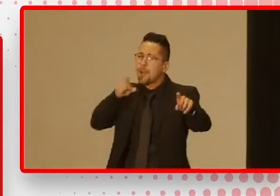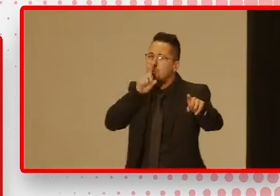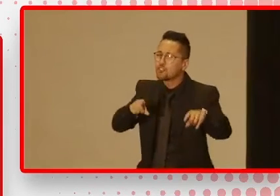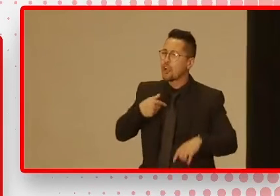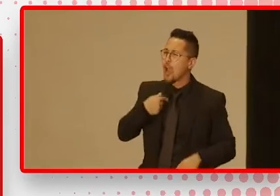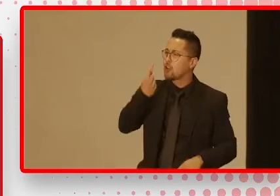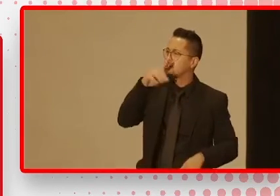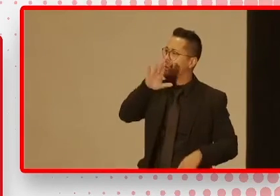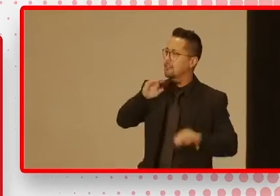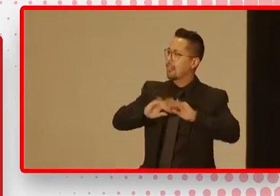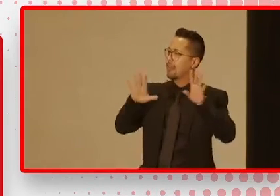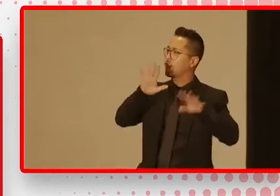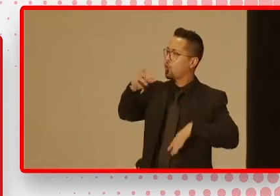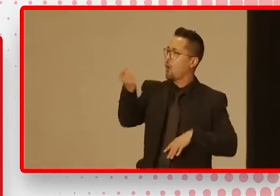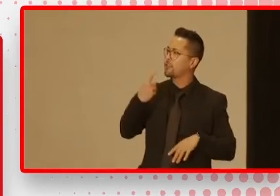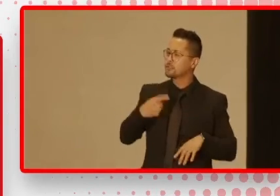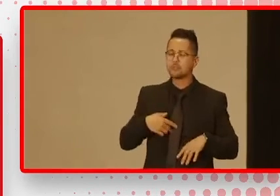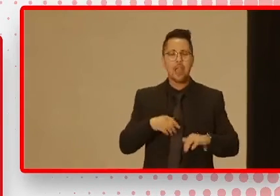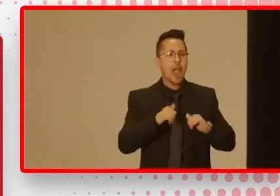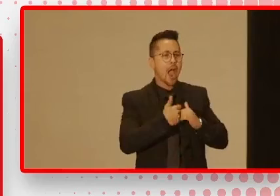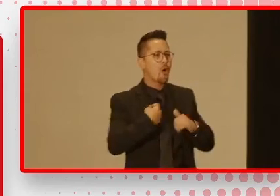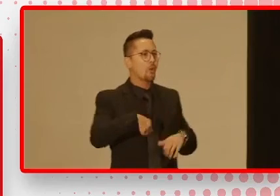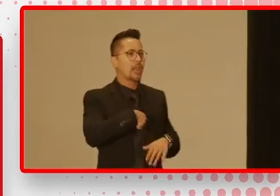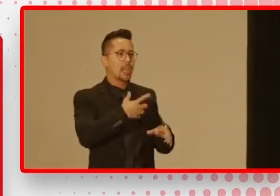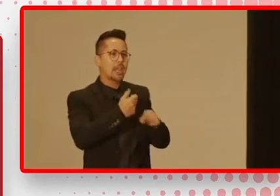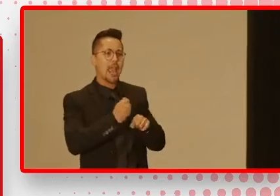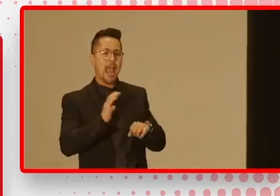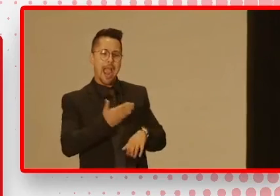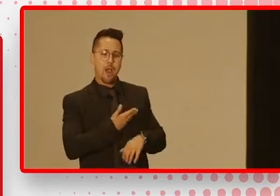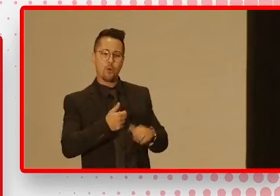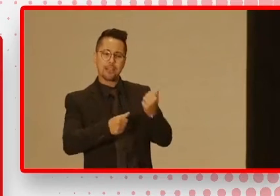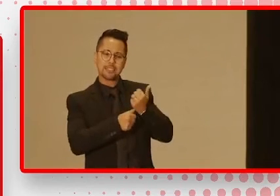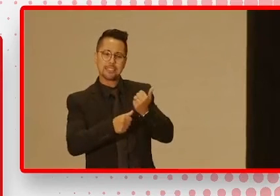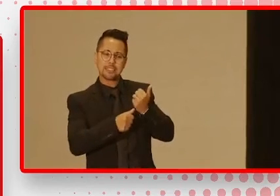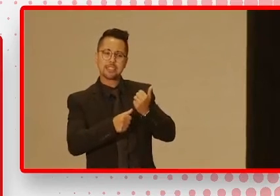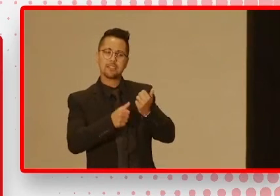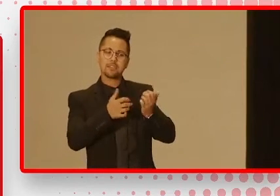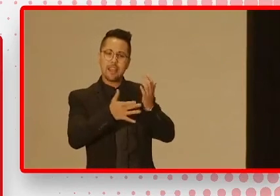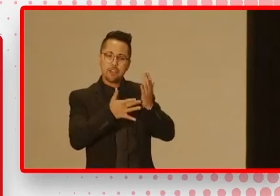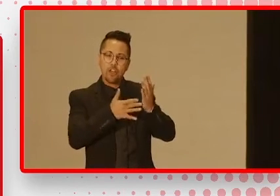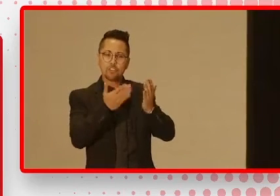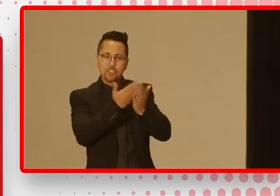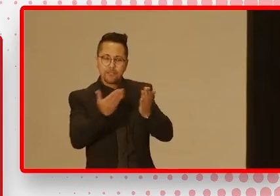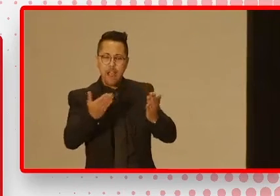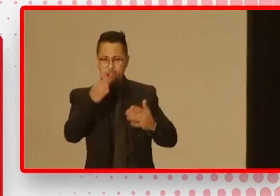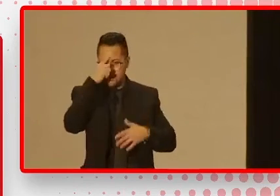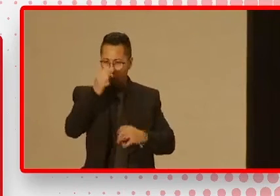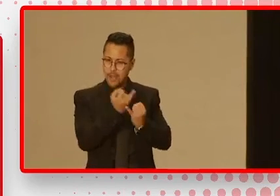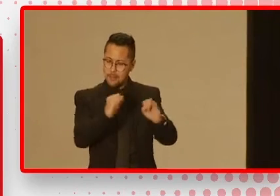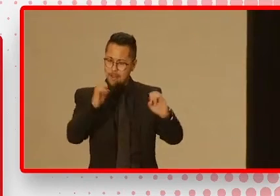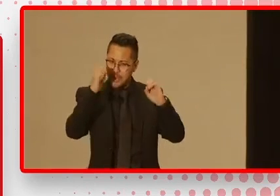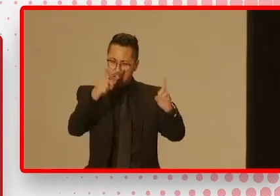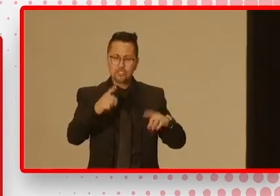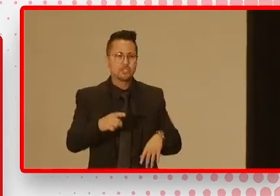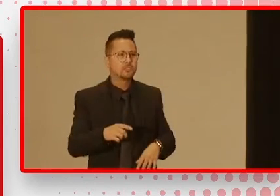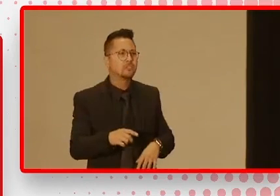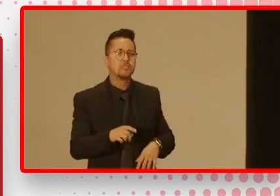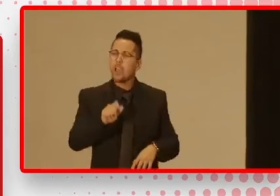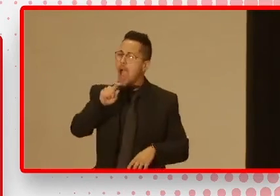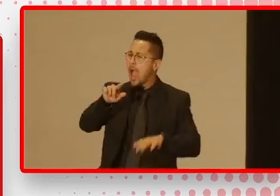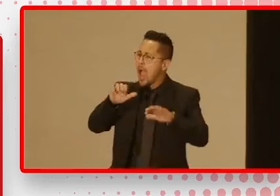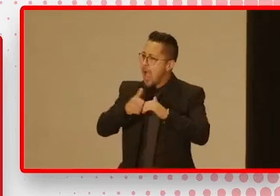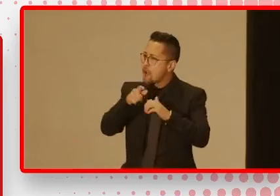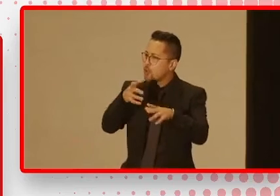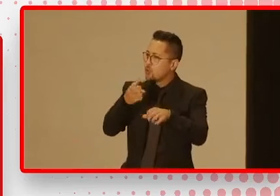question. How do we get our device, the assistive technology device, for independent education? How do you get assistive